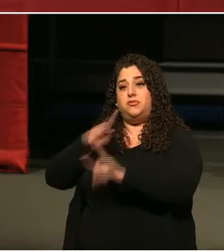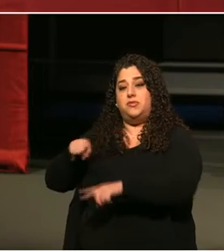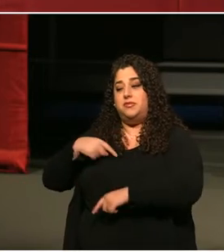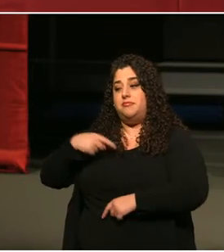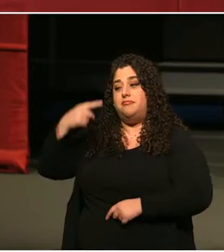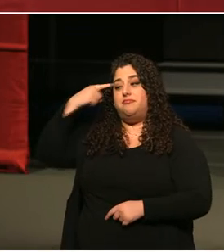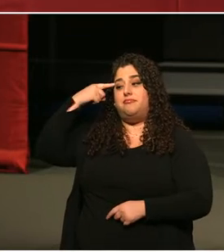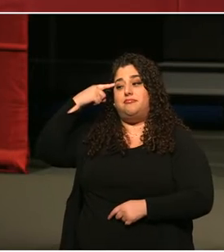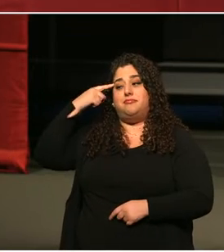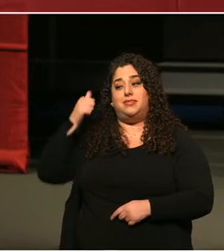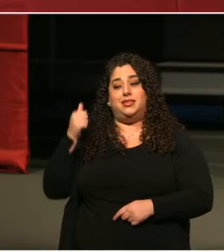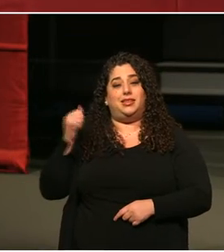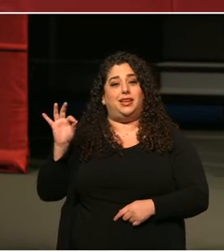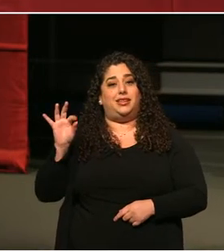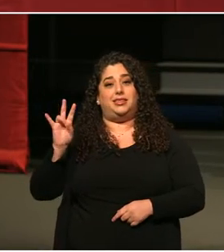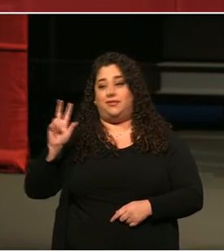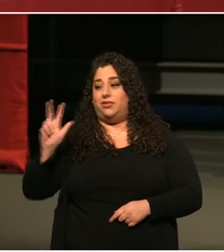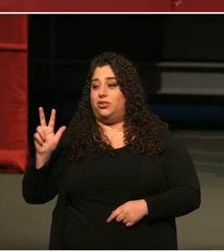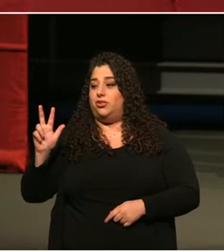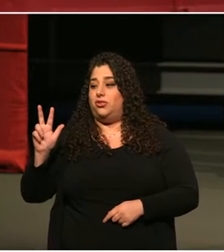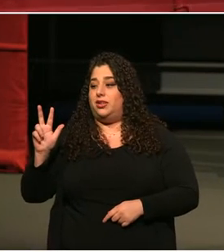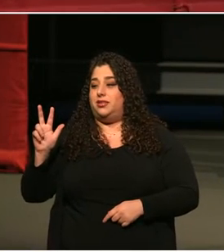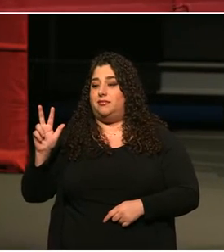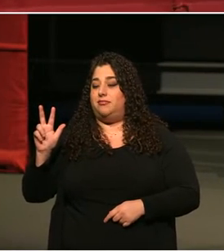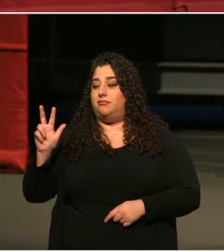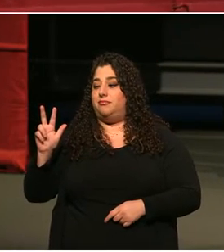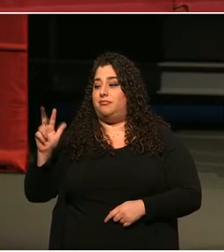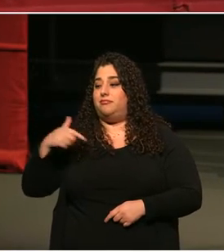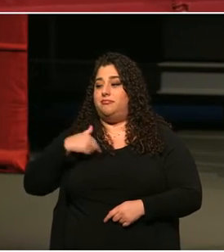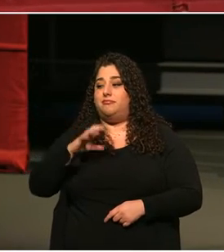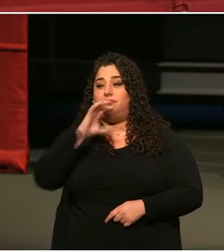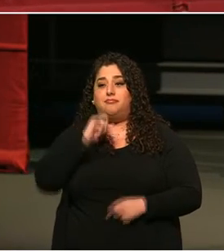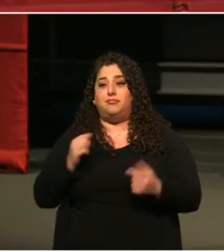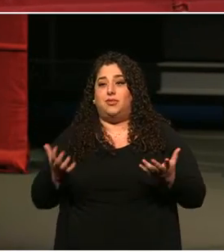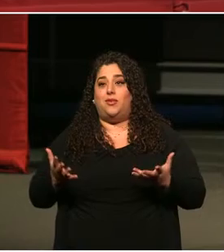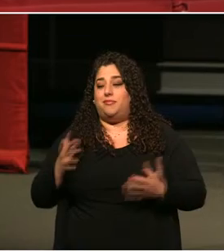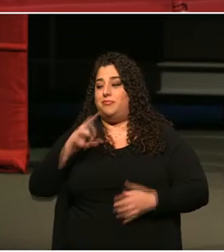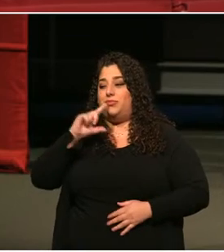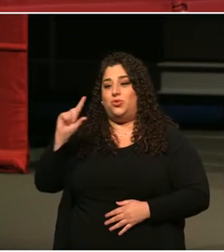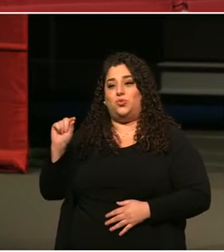woman, a member of the Screen Actors Guild.